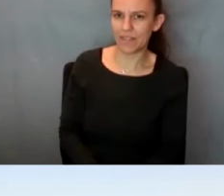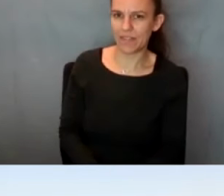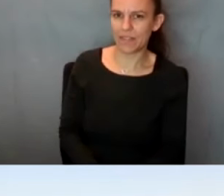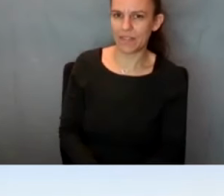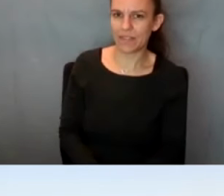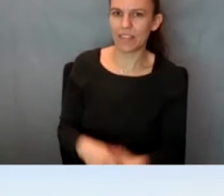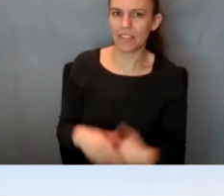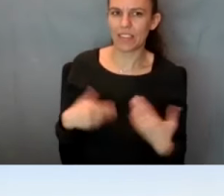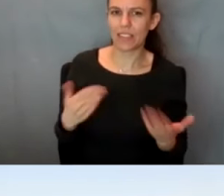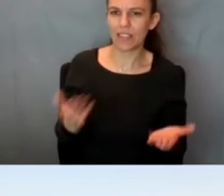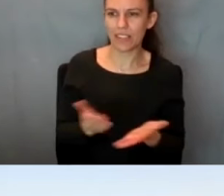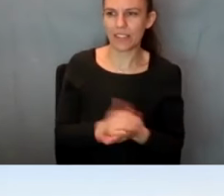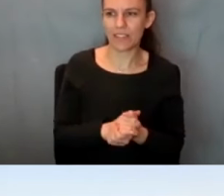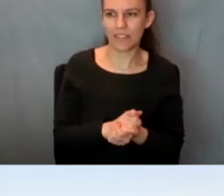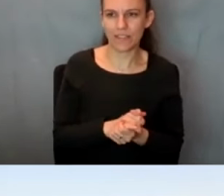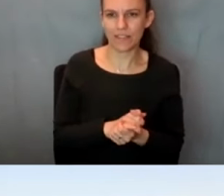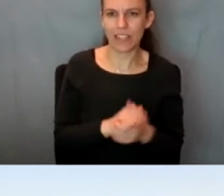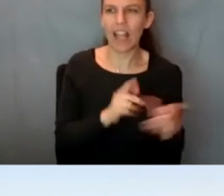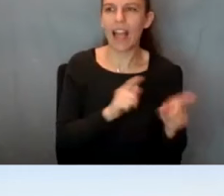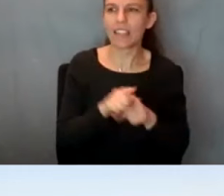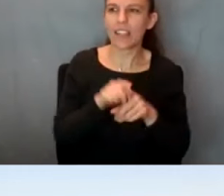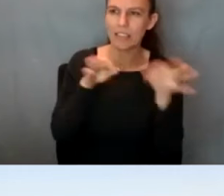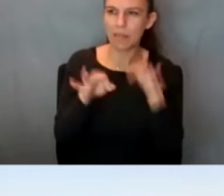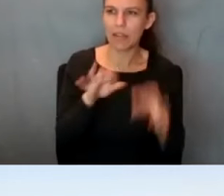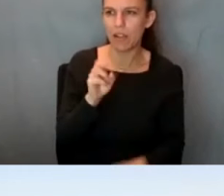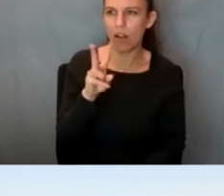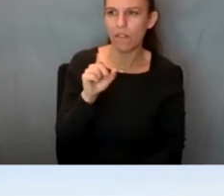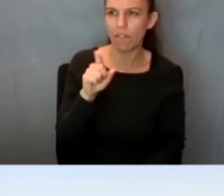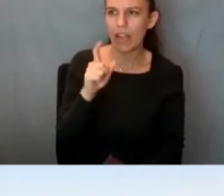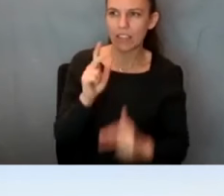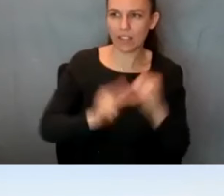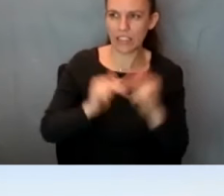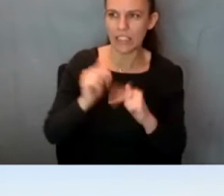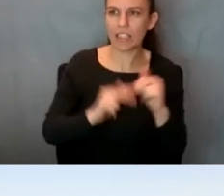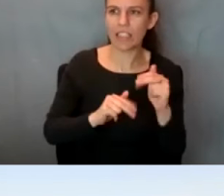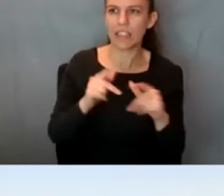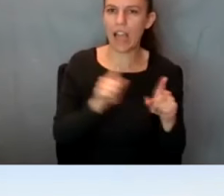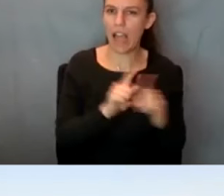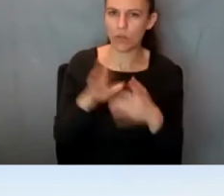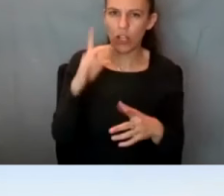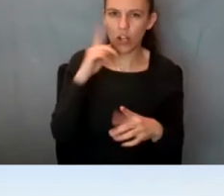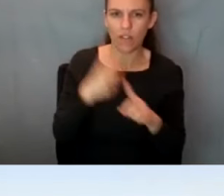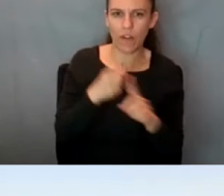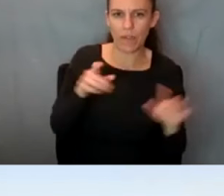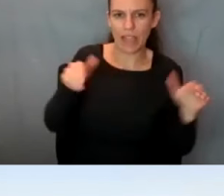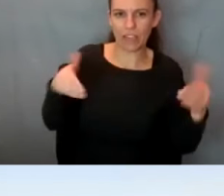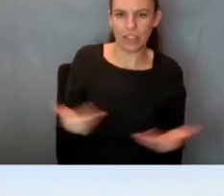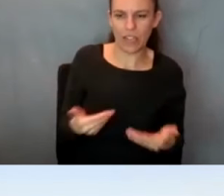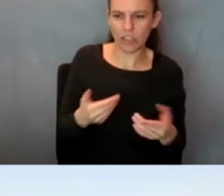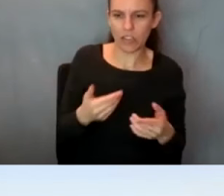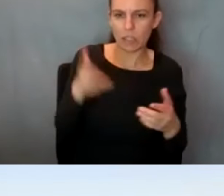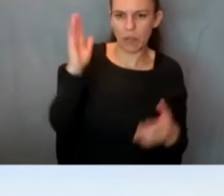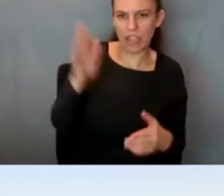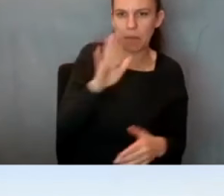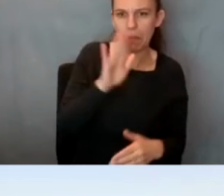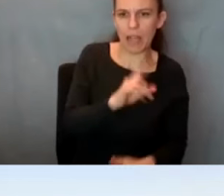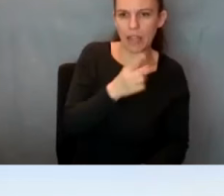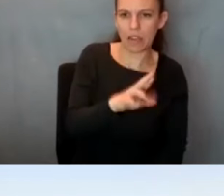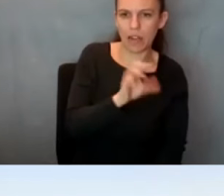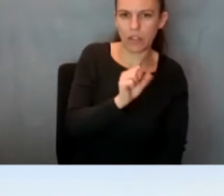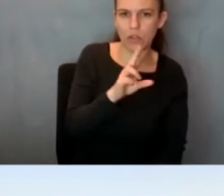So as I was explaining COVAX facility, we have heard from the introductory presentation done by Dr. Soumya is a mechanism that